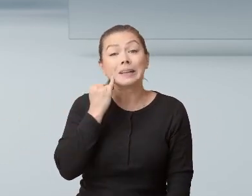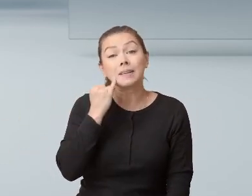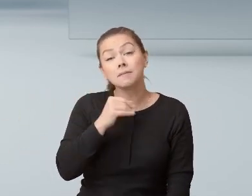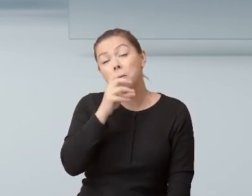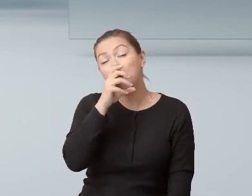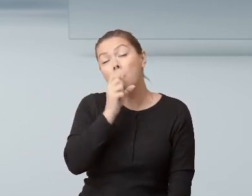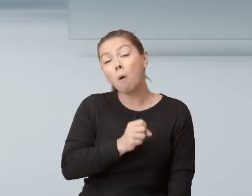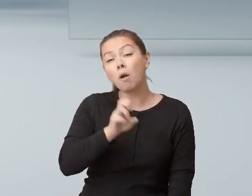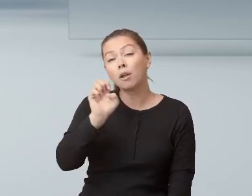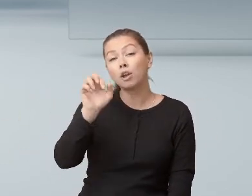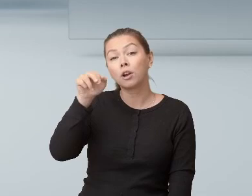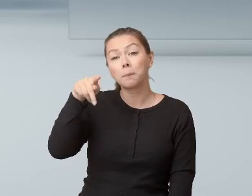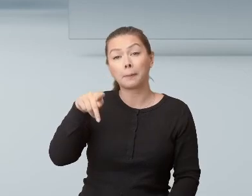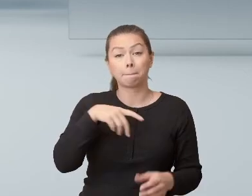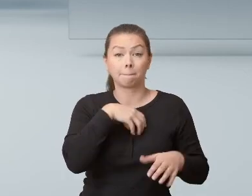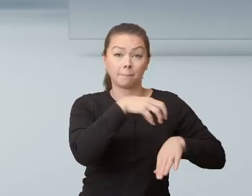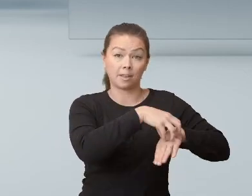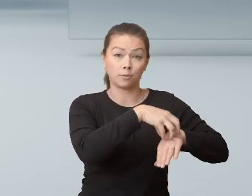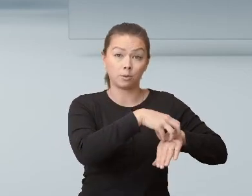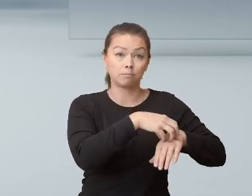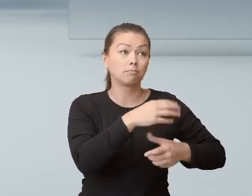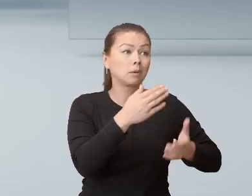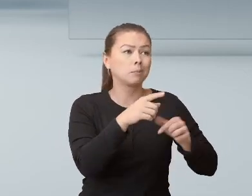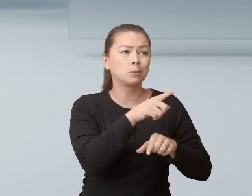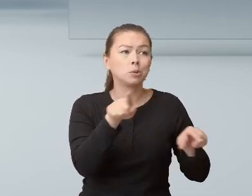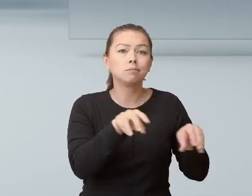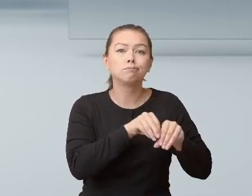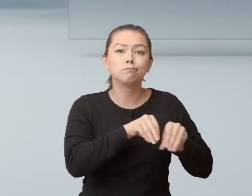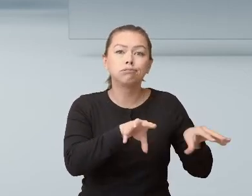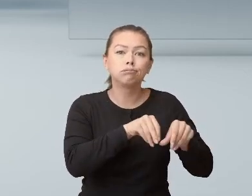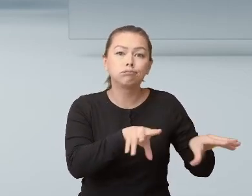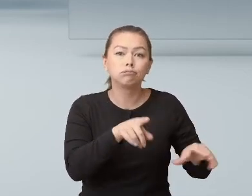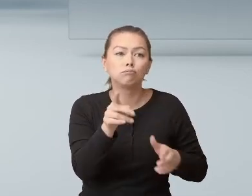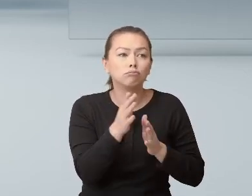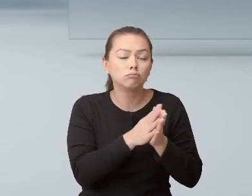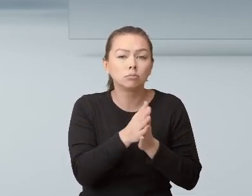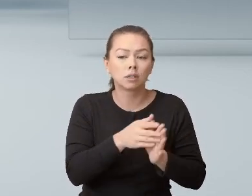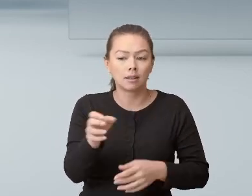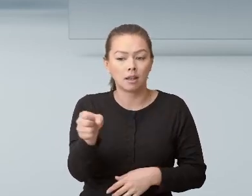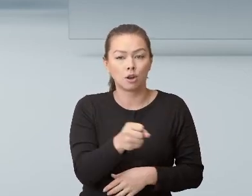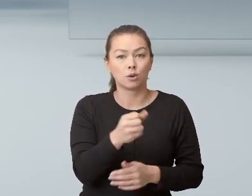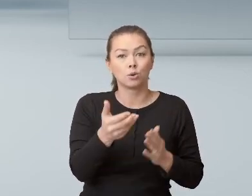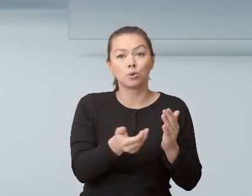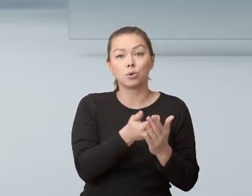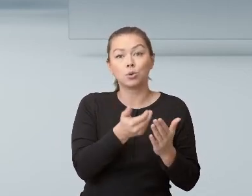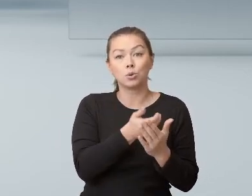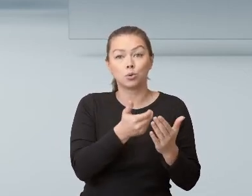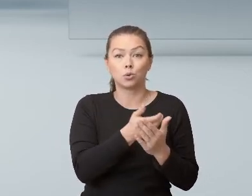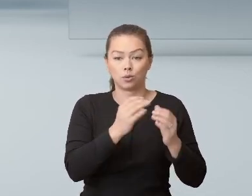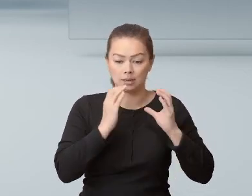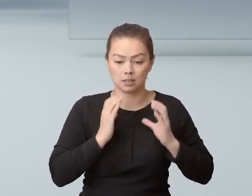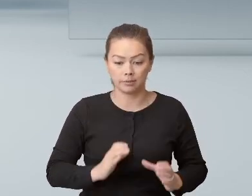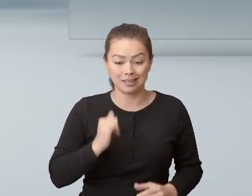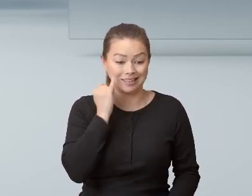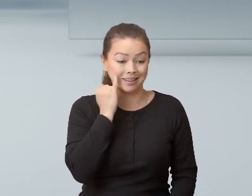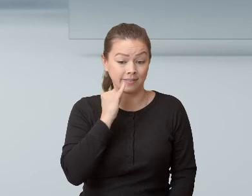platforms, let's say you're a distributor and you want to onboard a new customer and you know that your order volume is going to increase exponentially over the